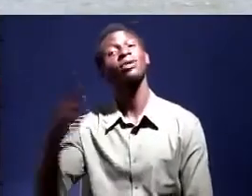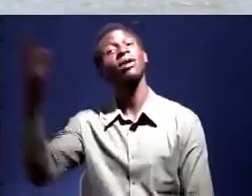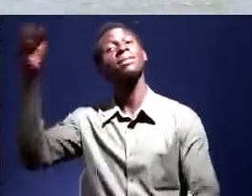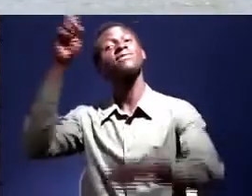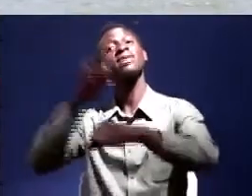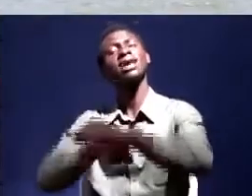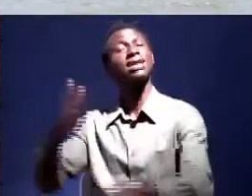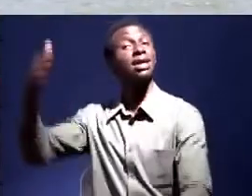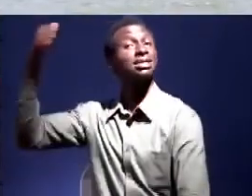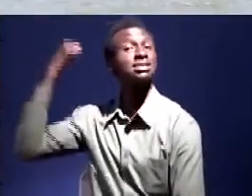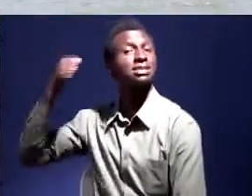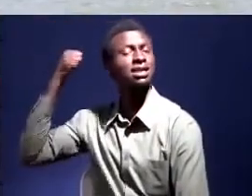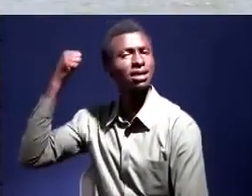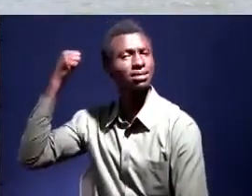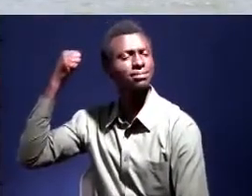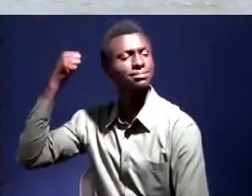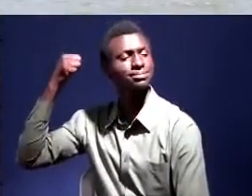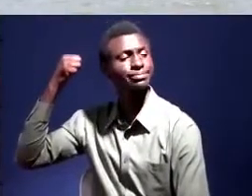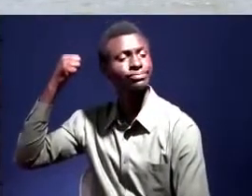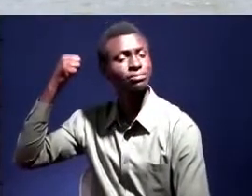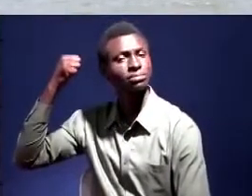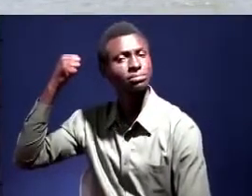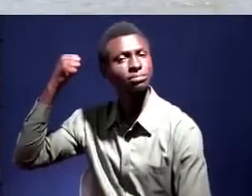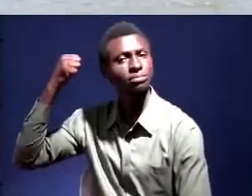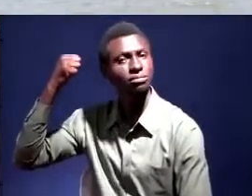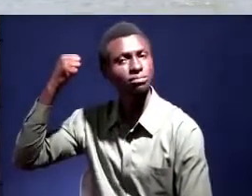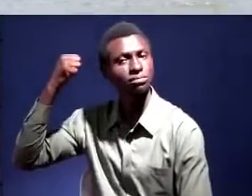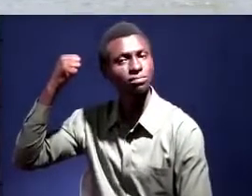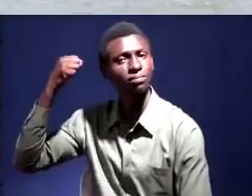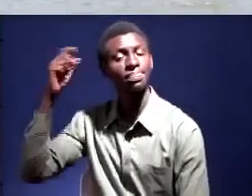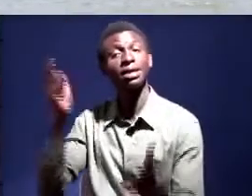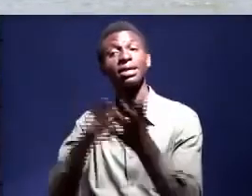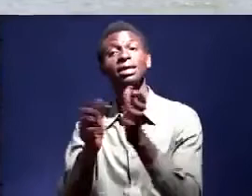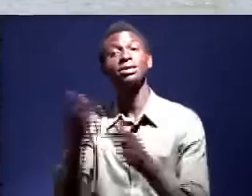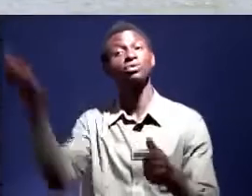that Jesus came from Nazareth of Galilee